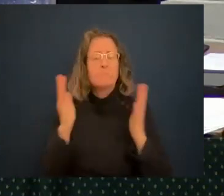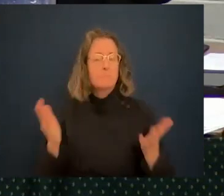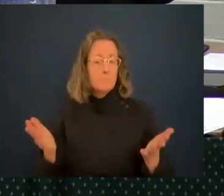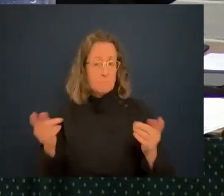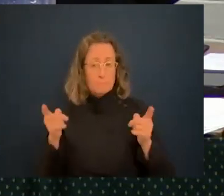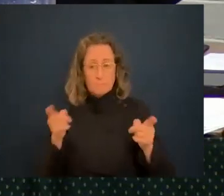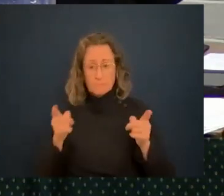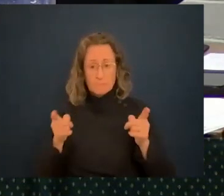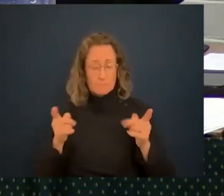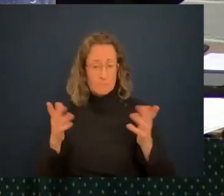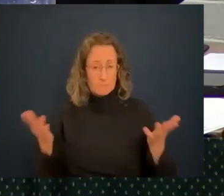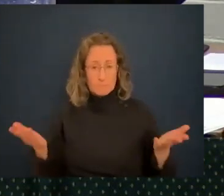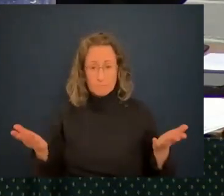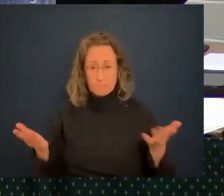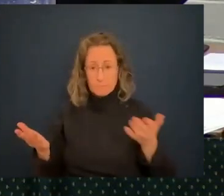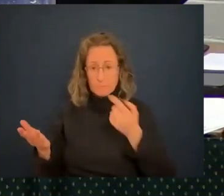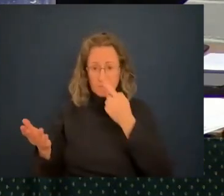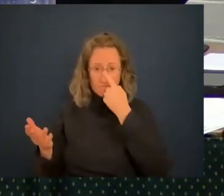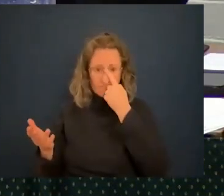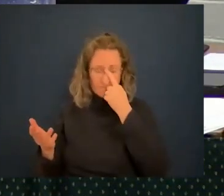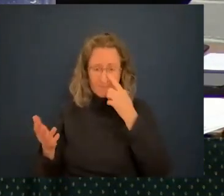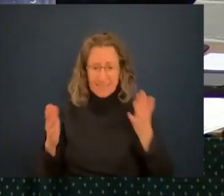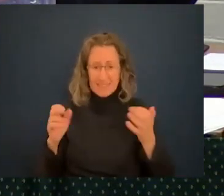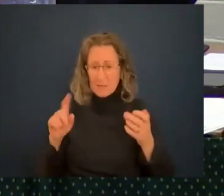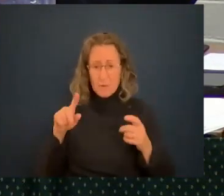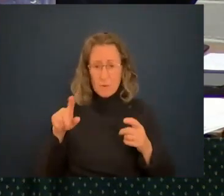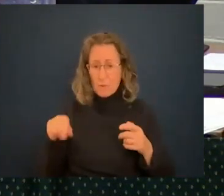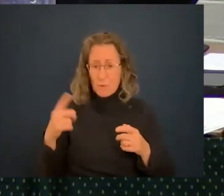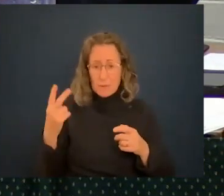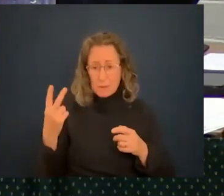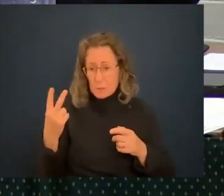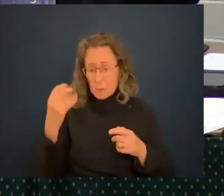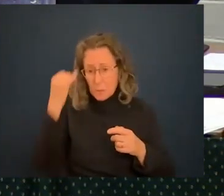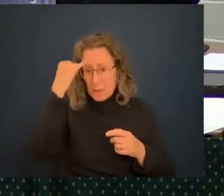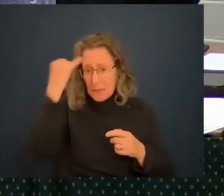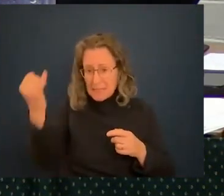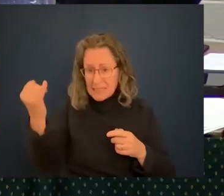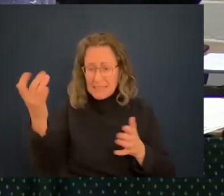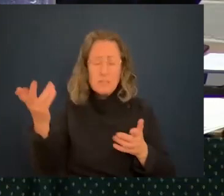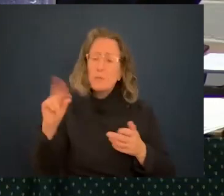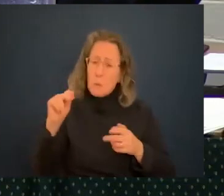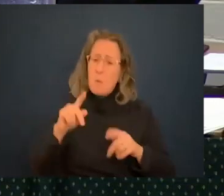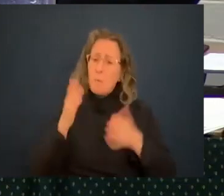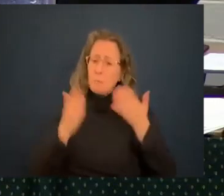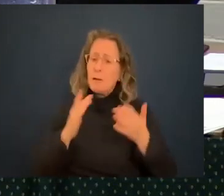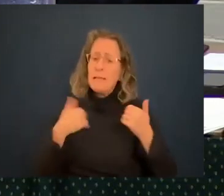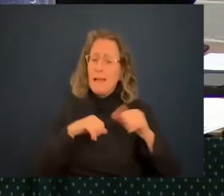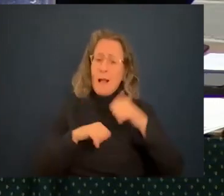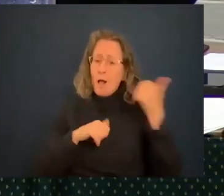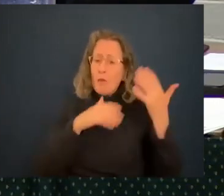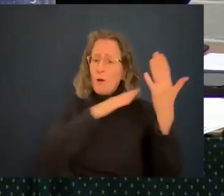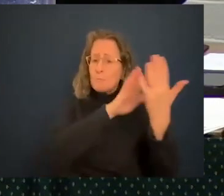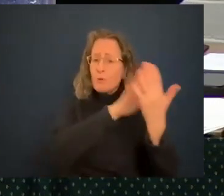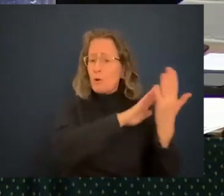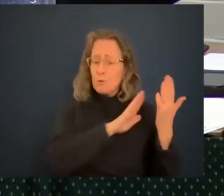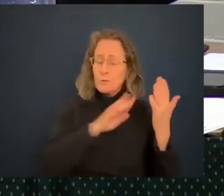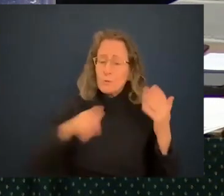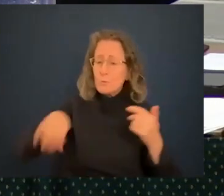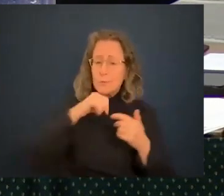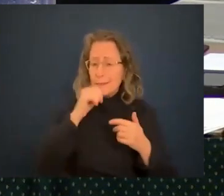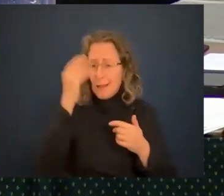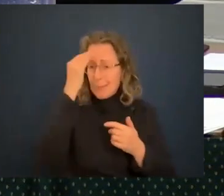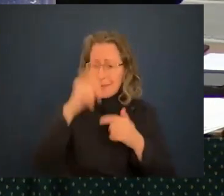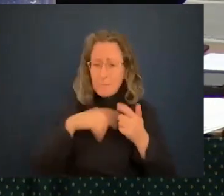ideas out there about how to bring this stuff forward probably not it's clear that like there's some disagreement